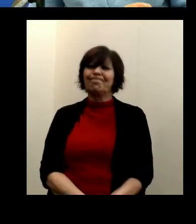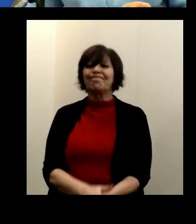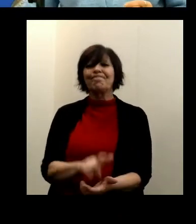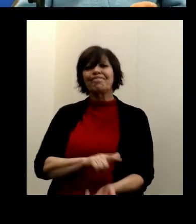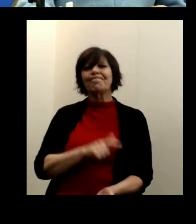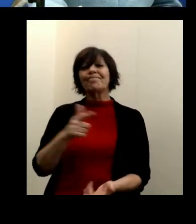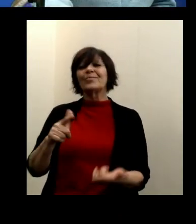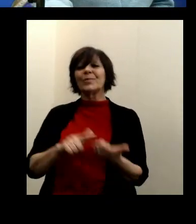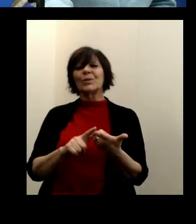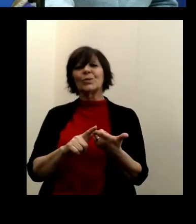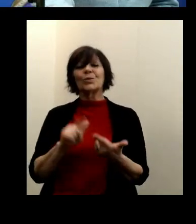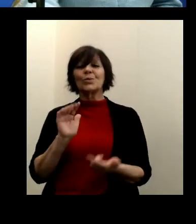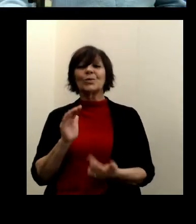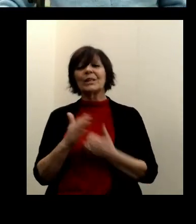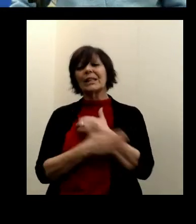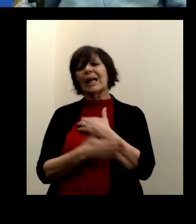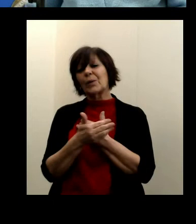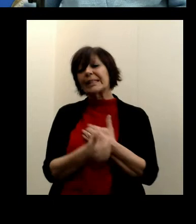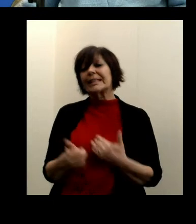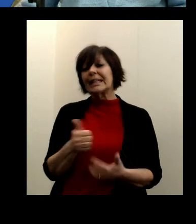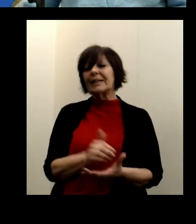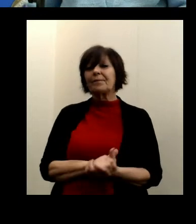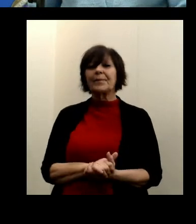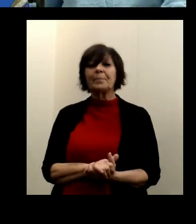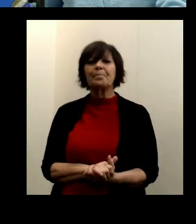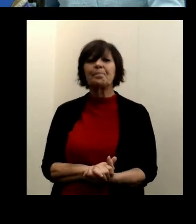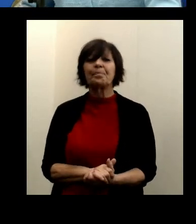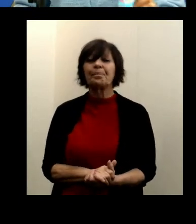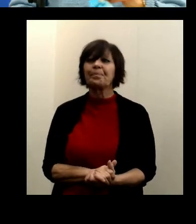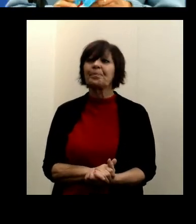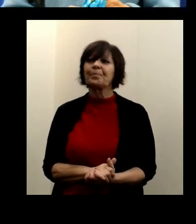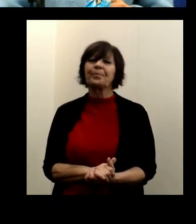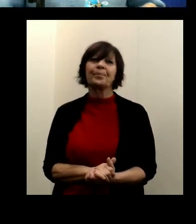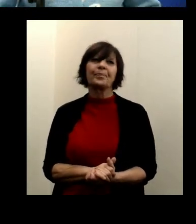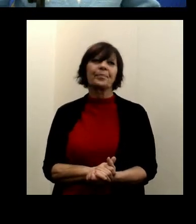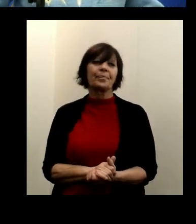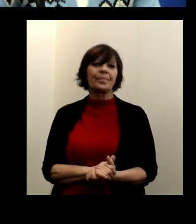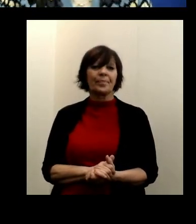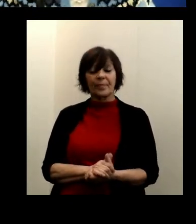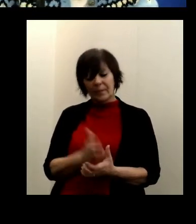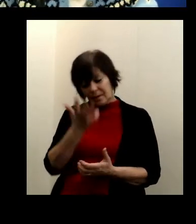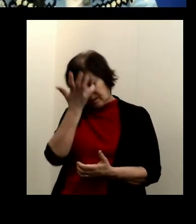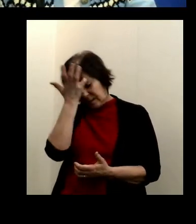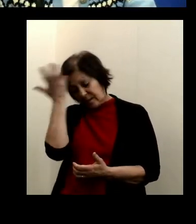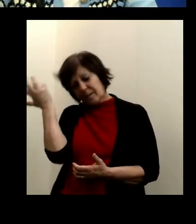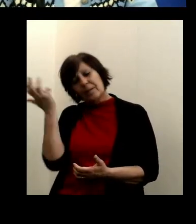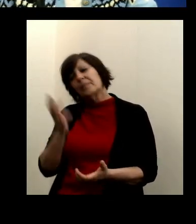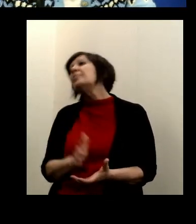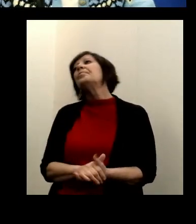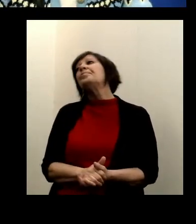it over to our county executive to entertain questions.